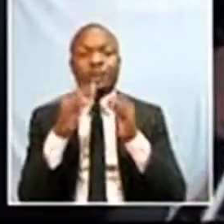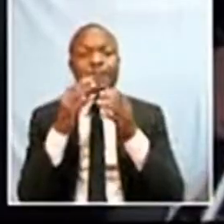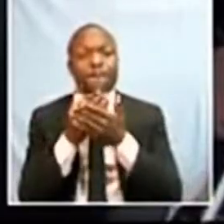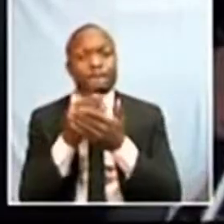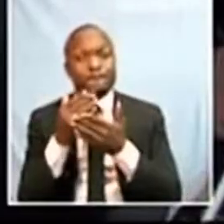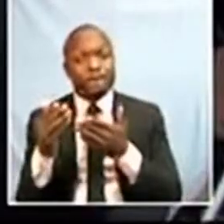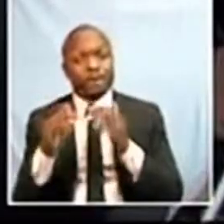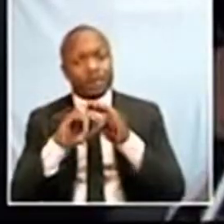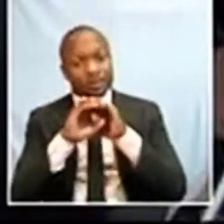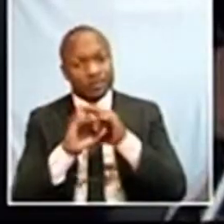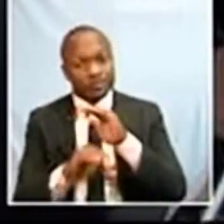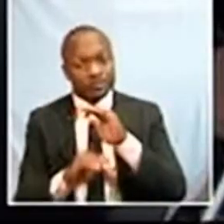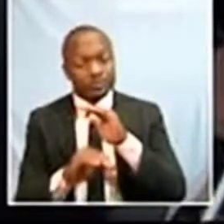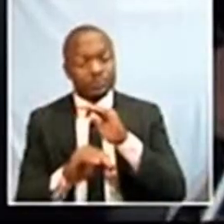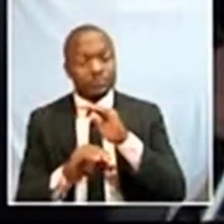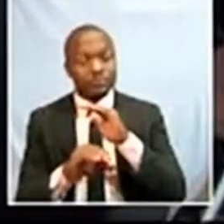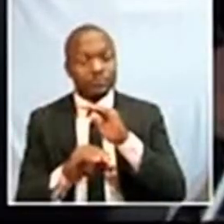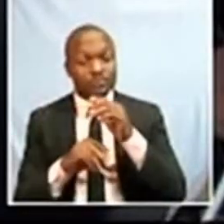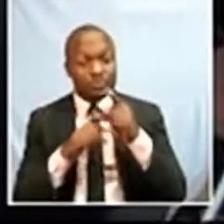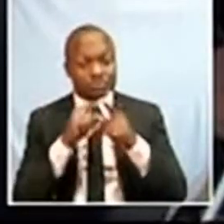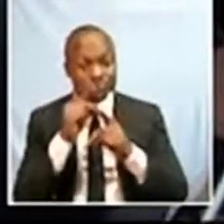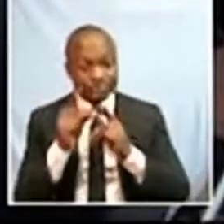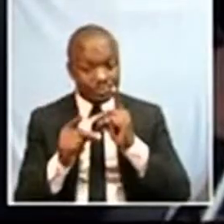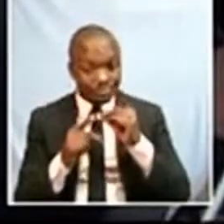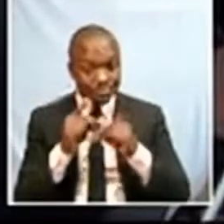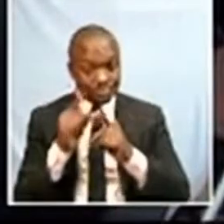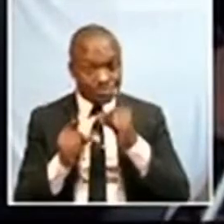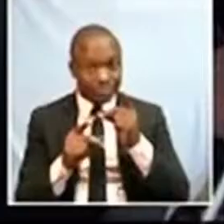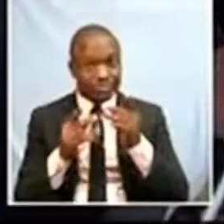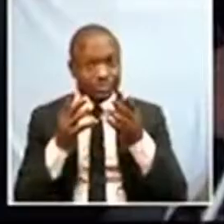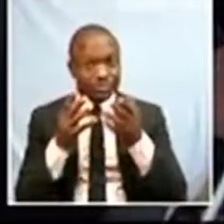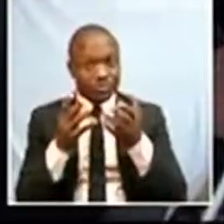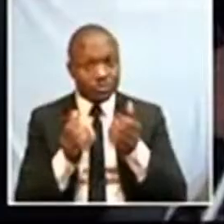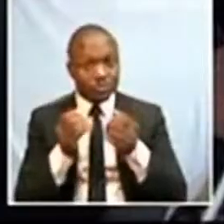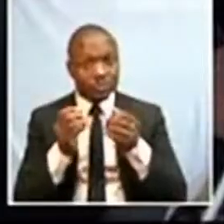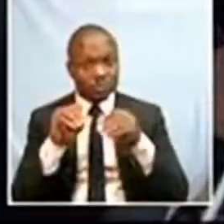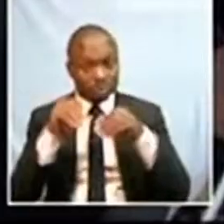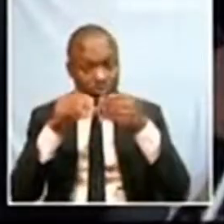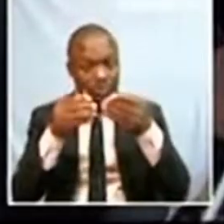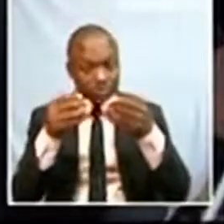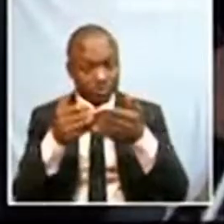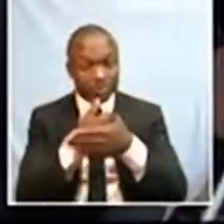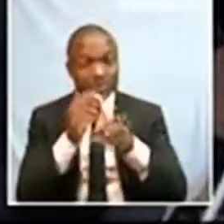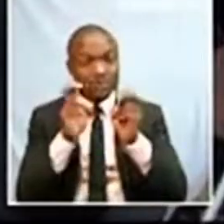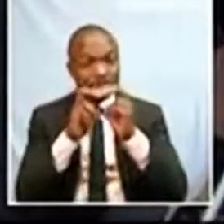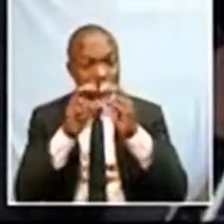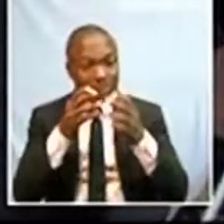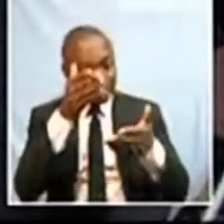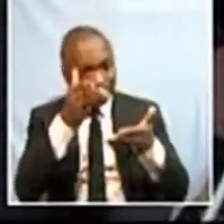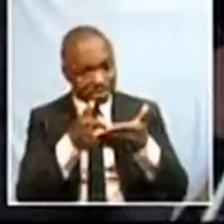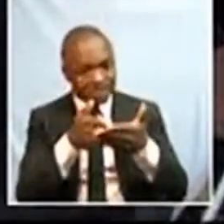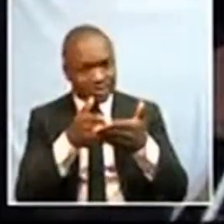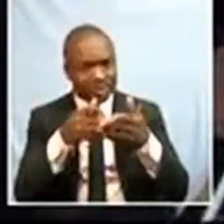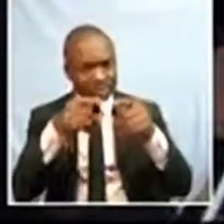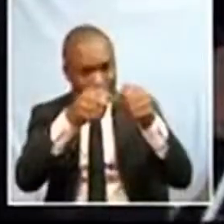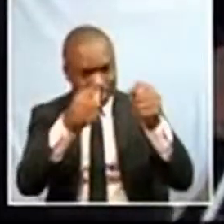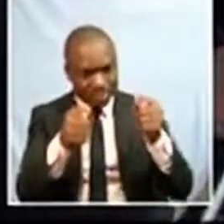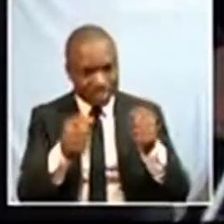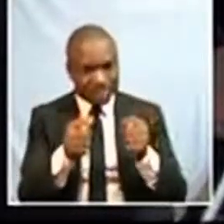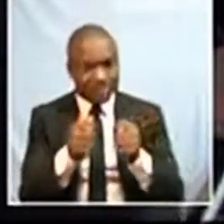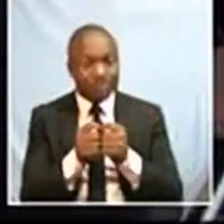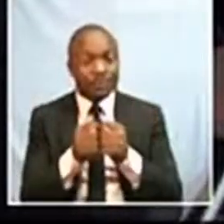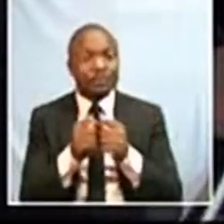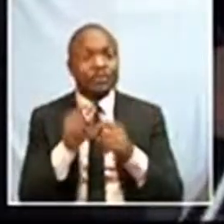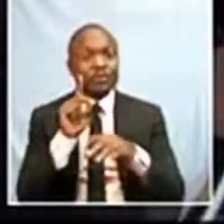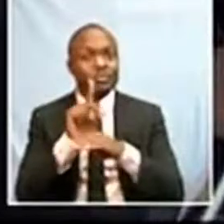is underway, that to find another contractor to. Is this type of